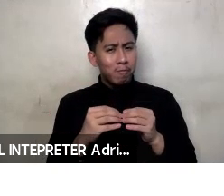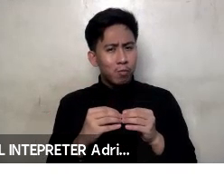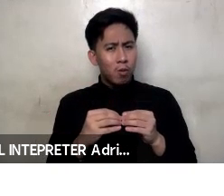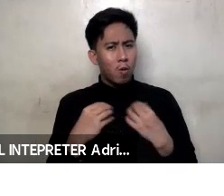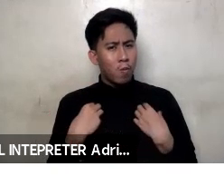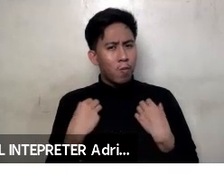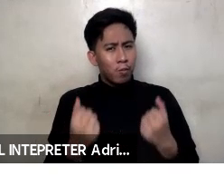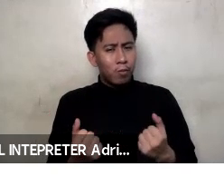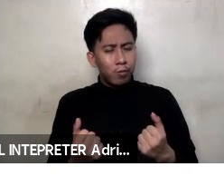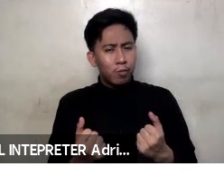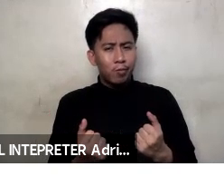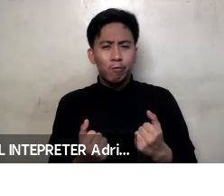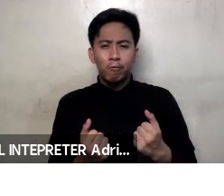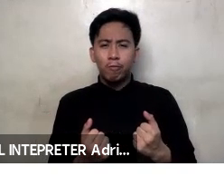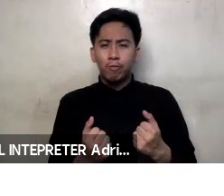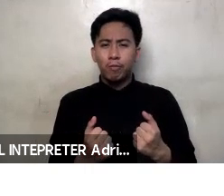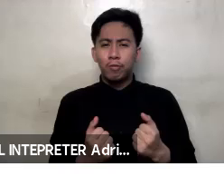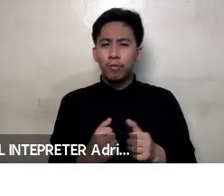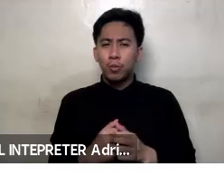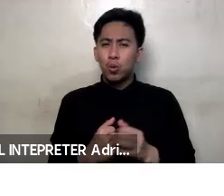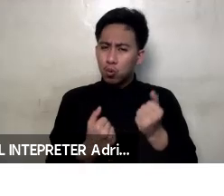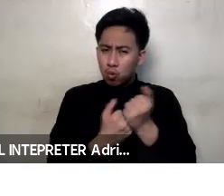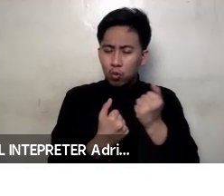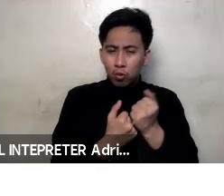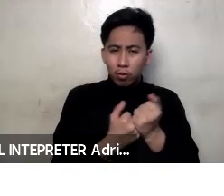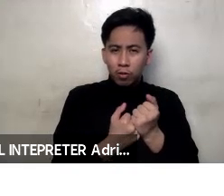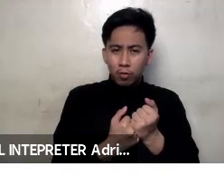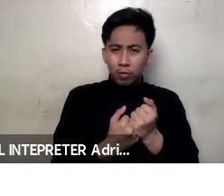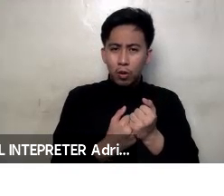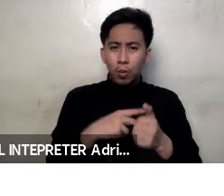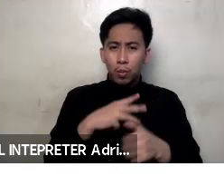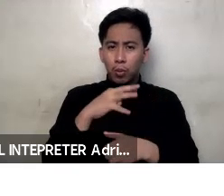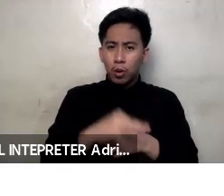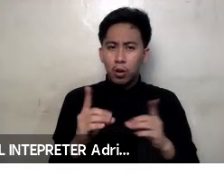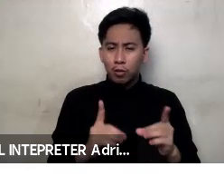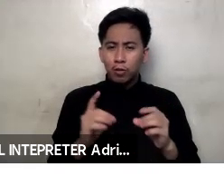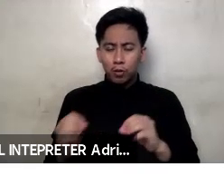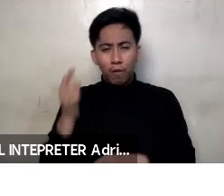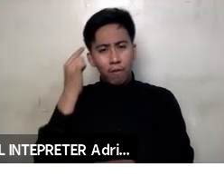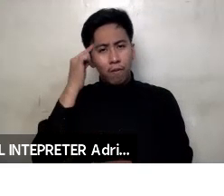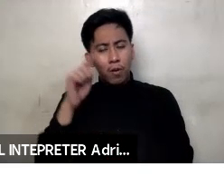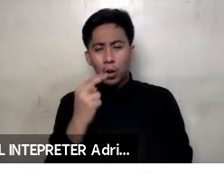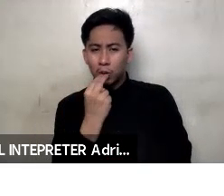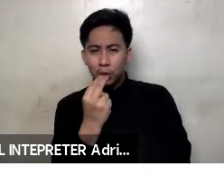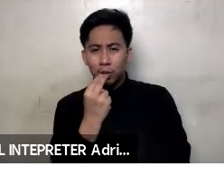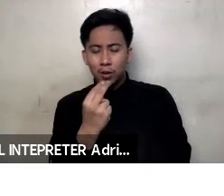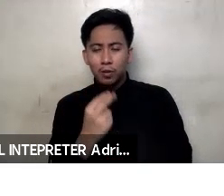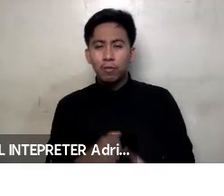Nutrition Council at Municipal Nutrition Council sa pagpapatupad ng programa pang-nutrisyon.